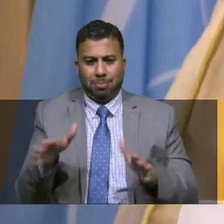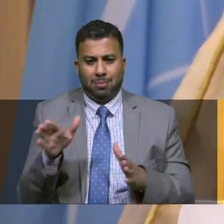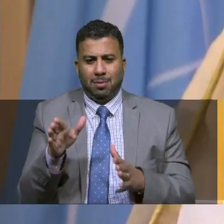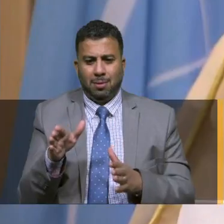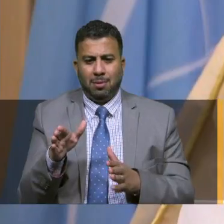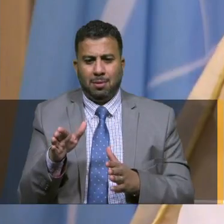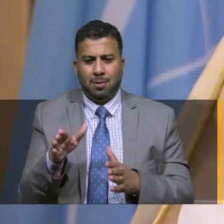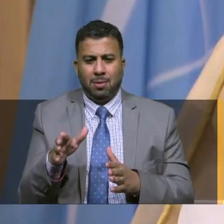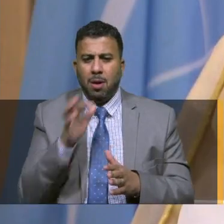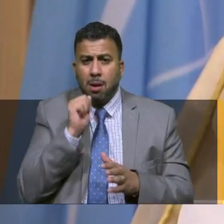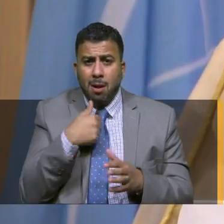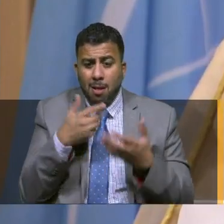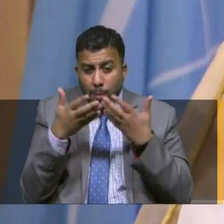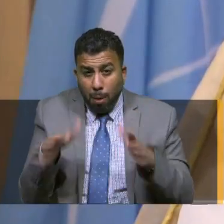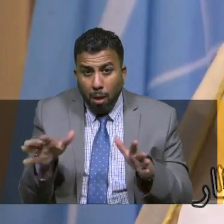So I left everything